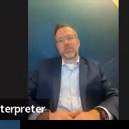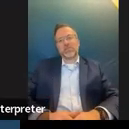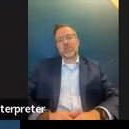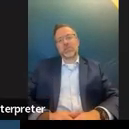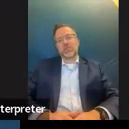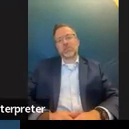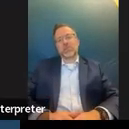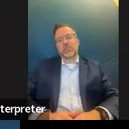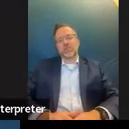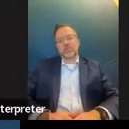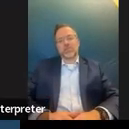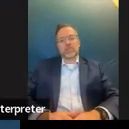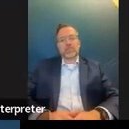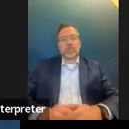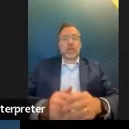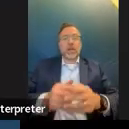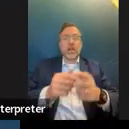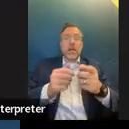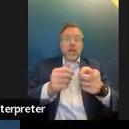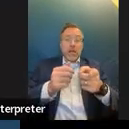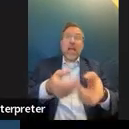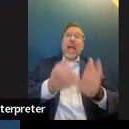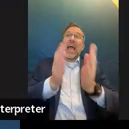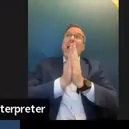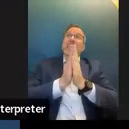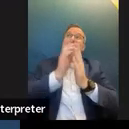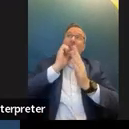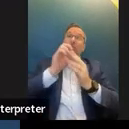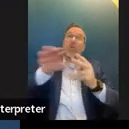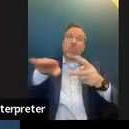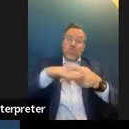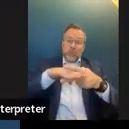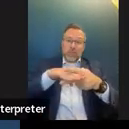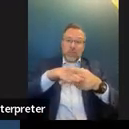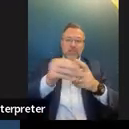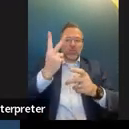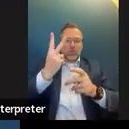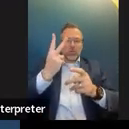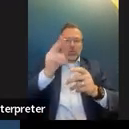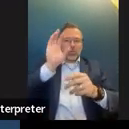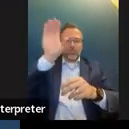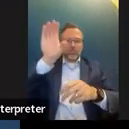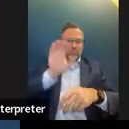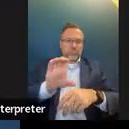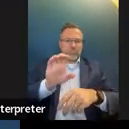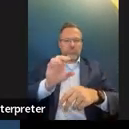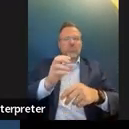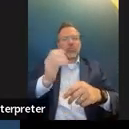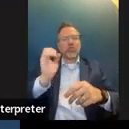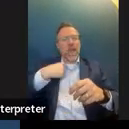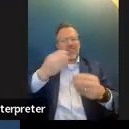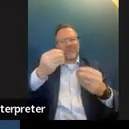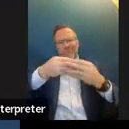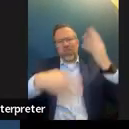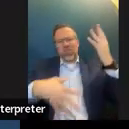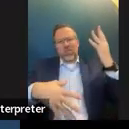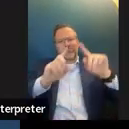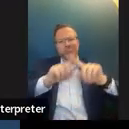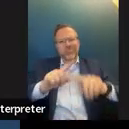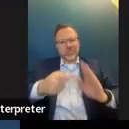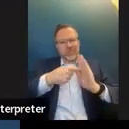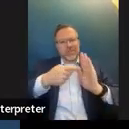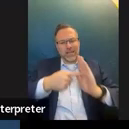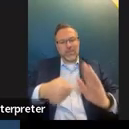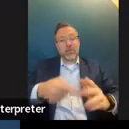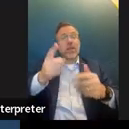This is requesting a break, and this is two different examples. There are, countless examples of how to do it. The